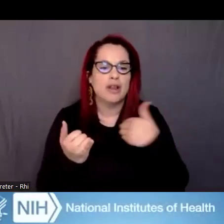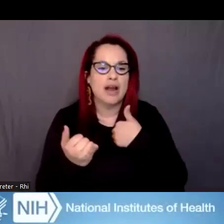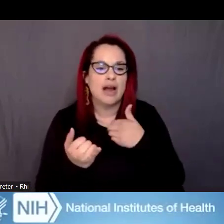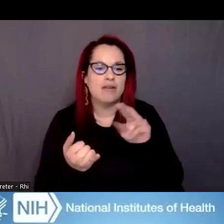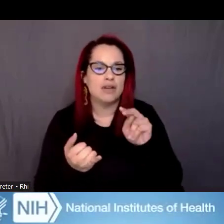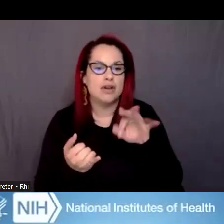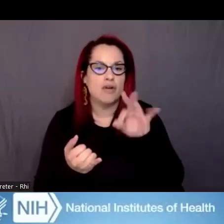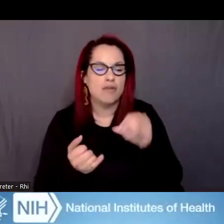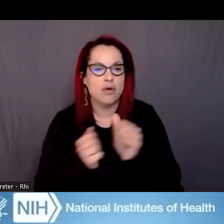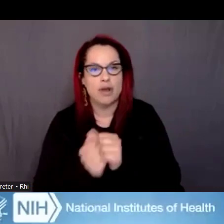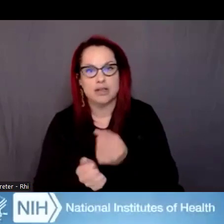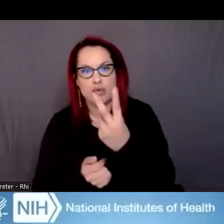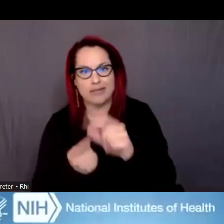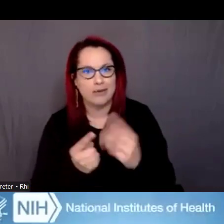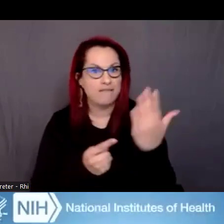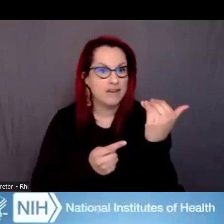okay?